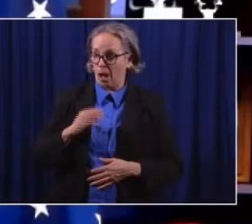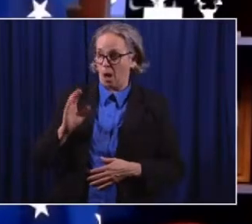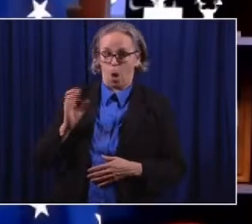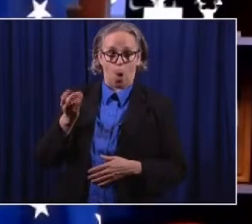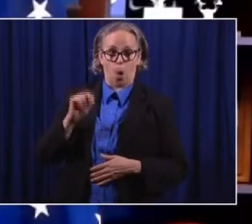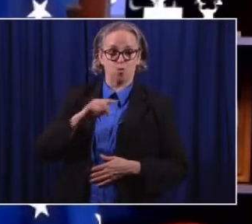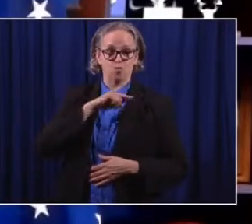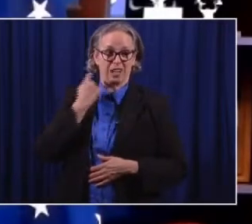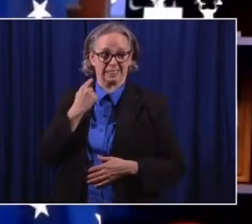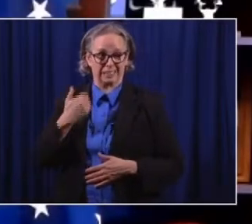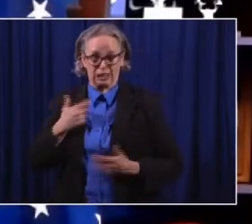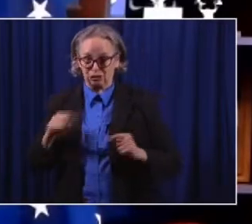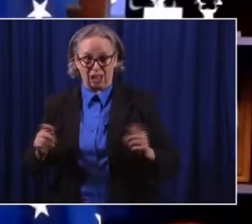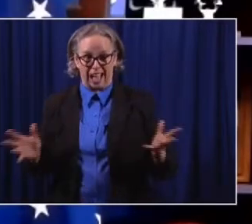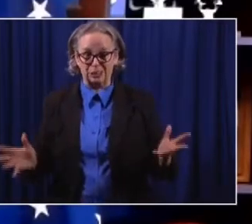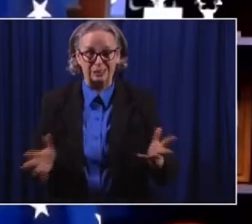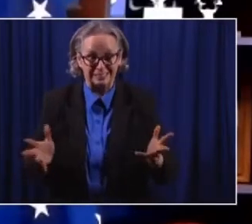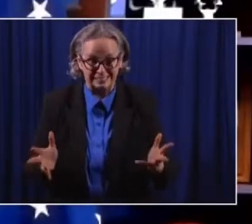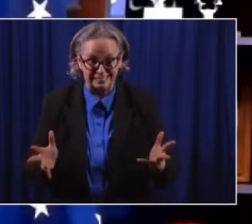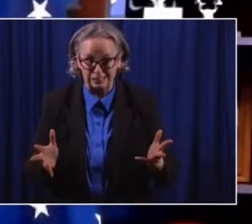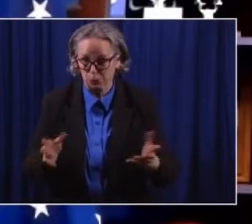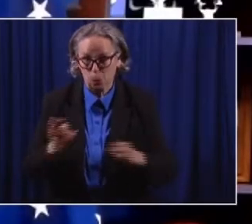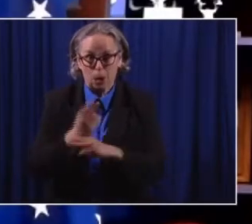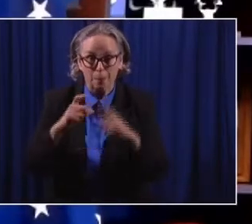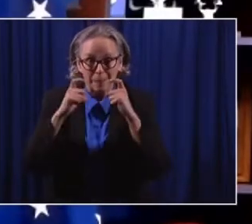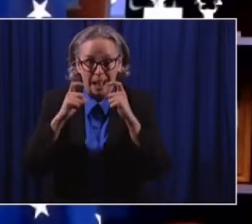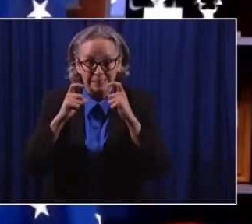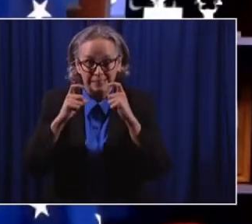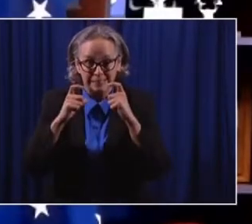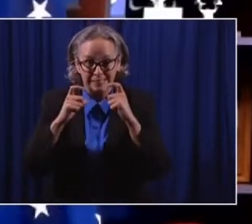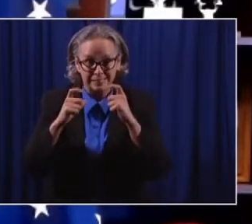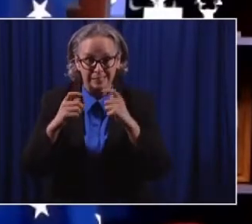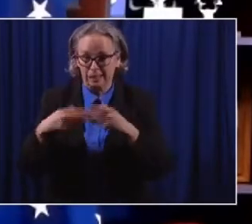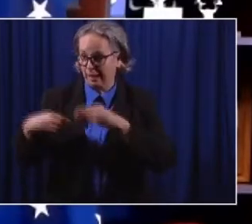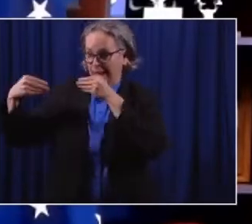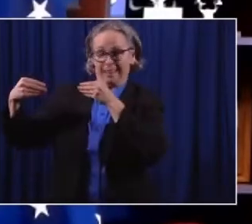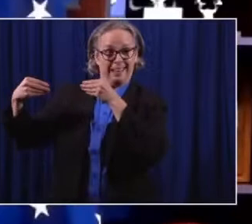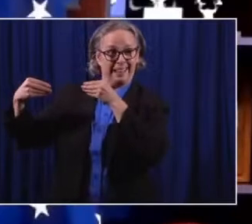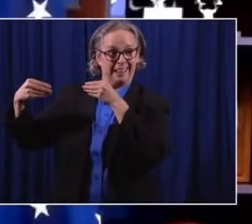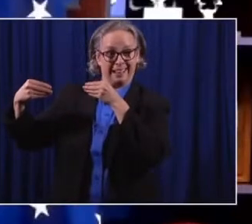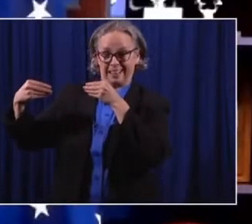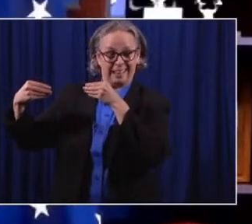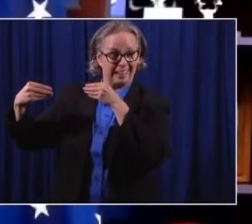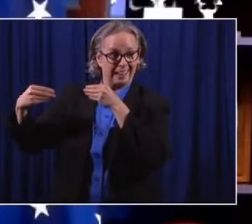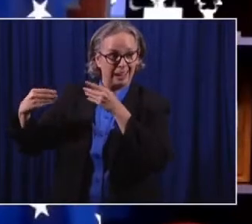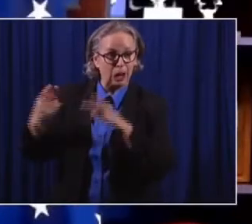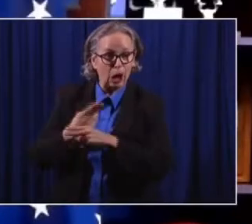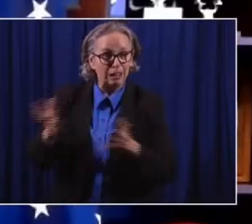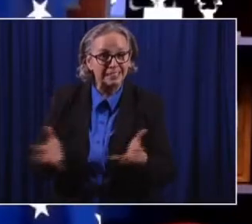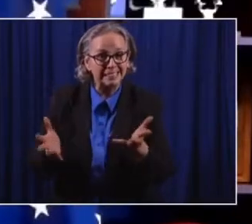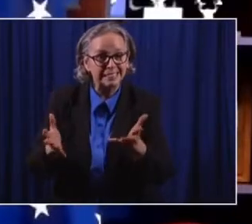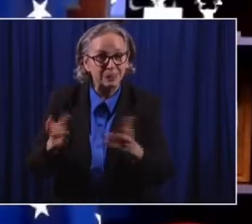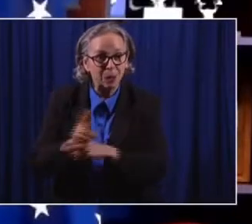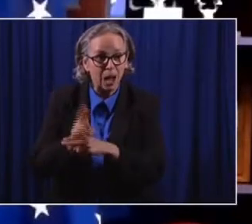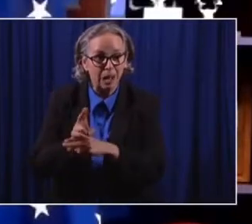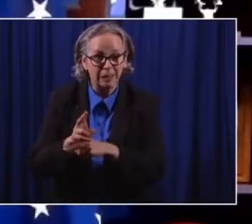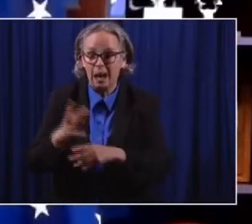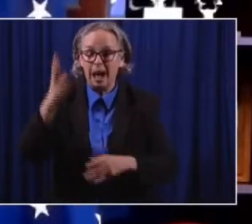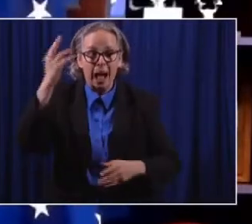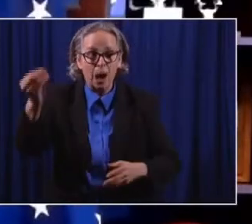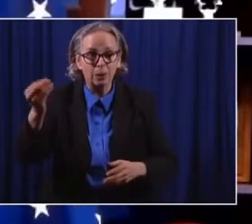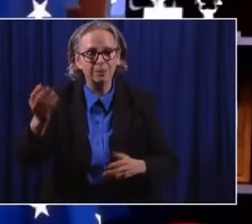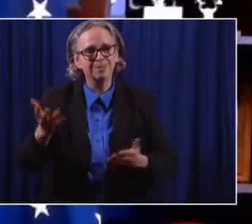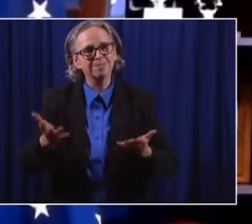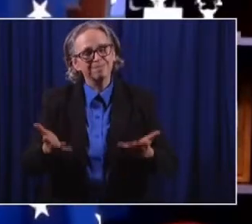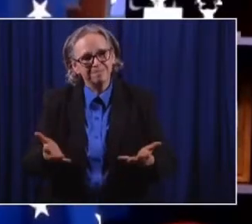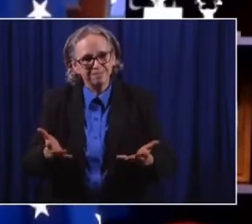to wear masks. And I held up masks, encouraged people to do it when they went out.